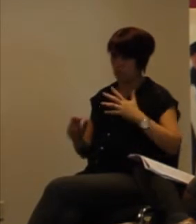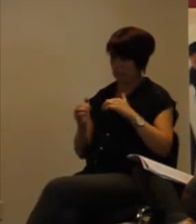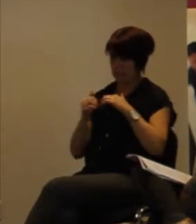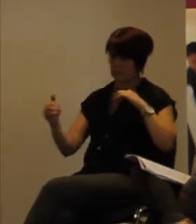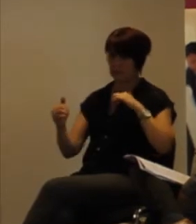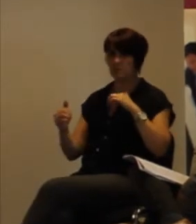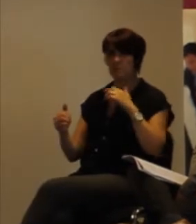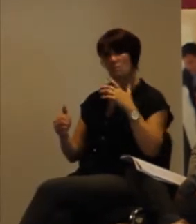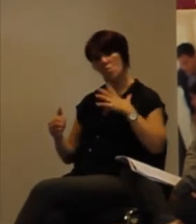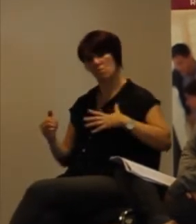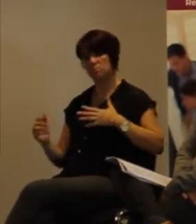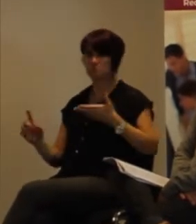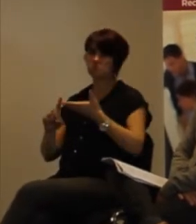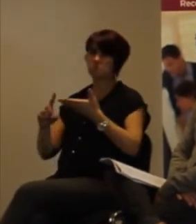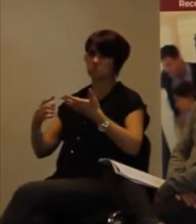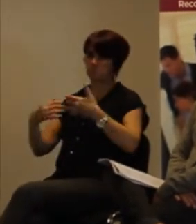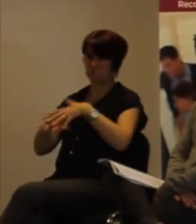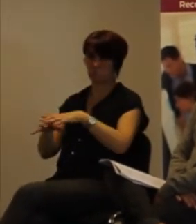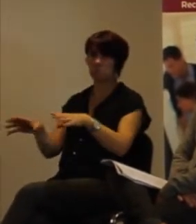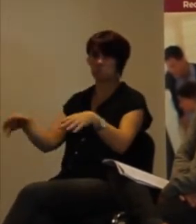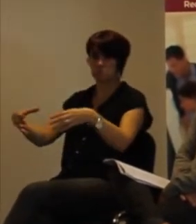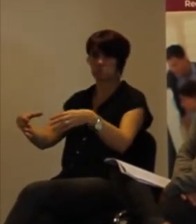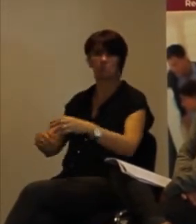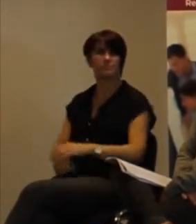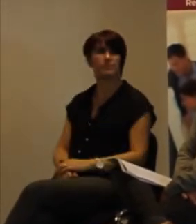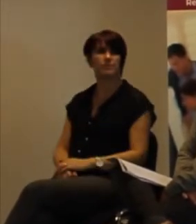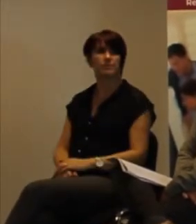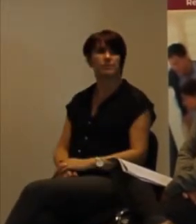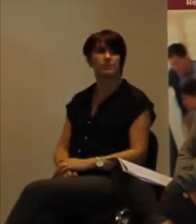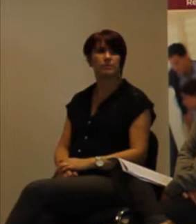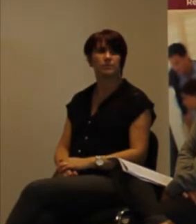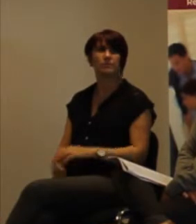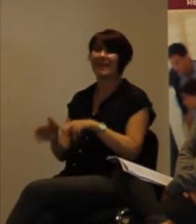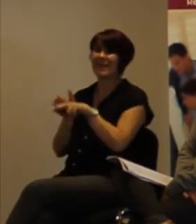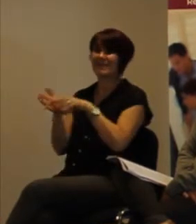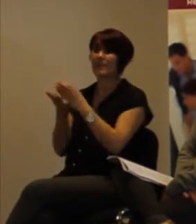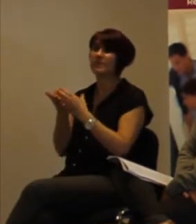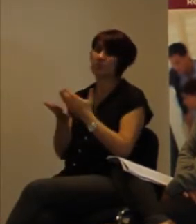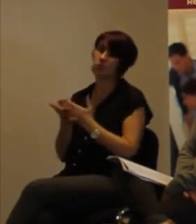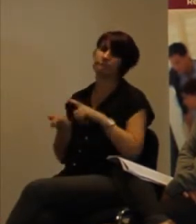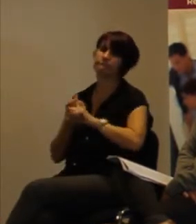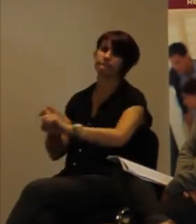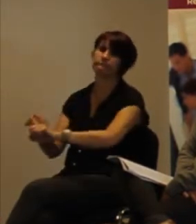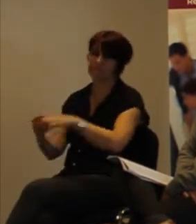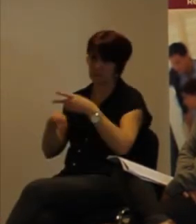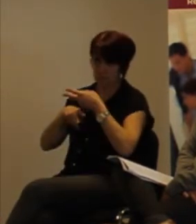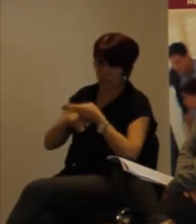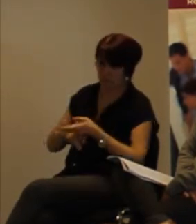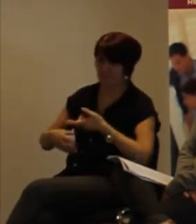that. If there are exam conditions, maintain usual exam conditions for that.